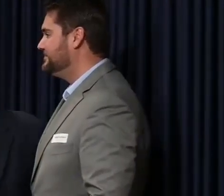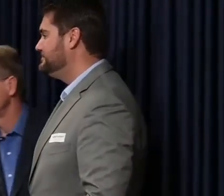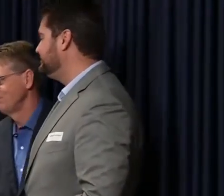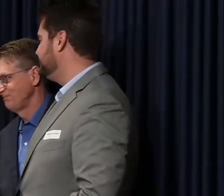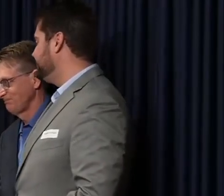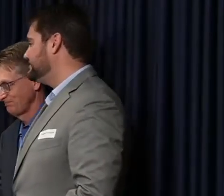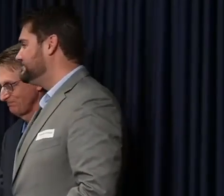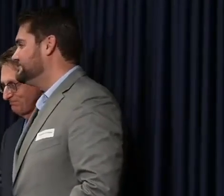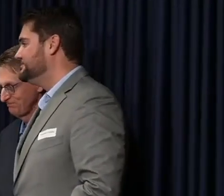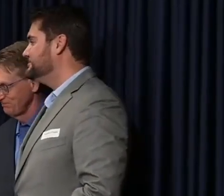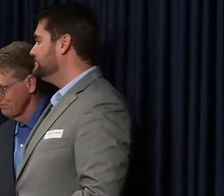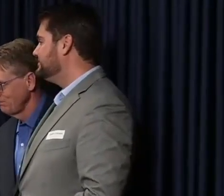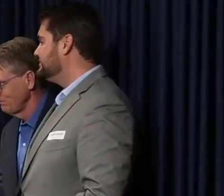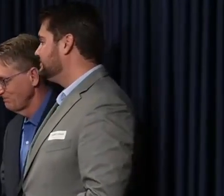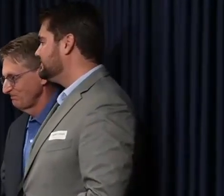Thank you.